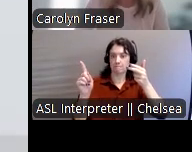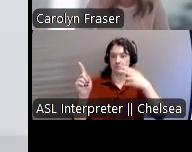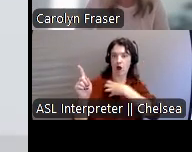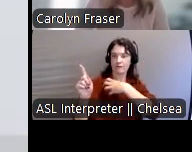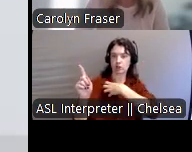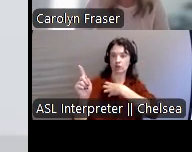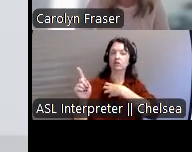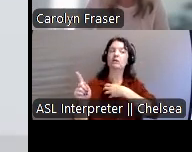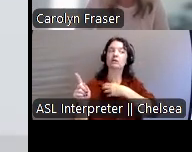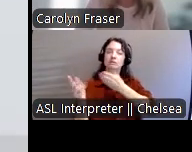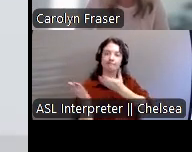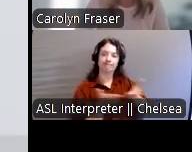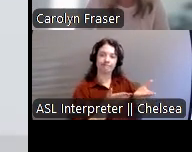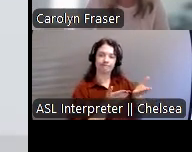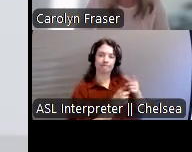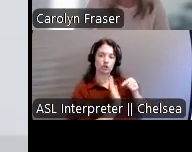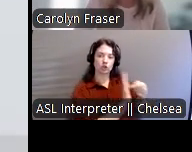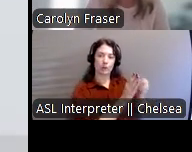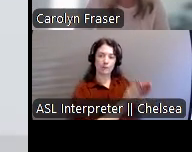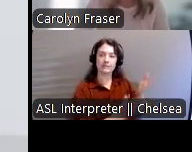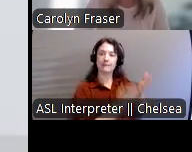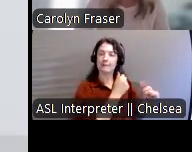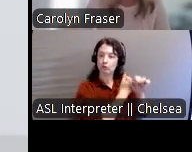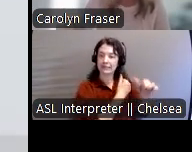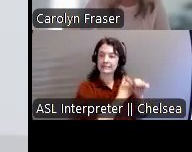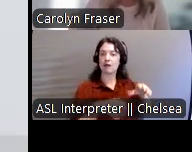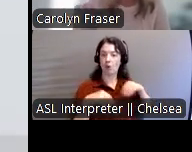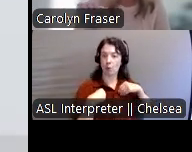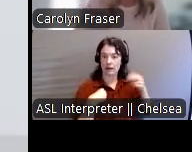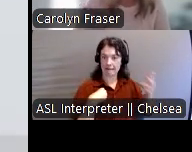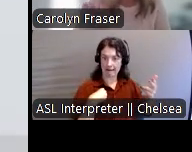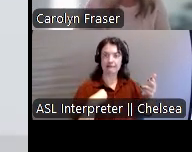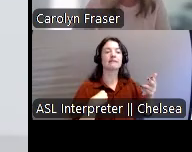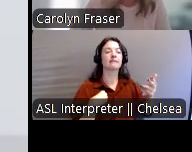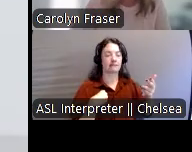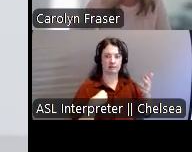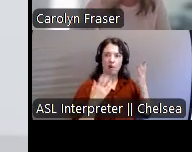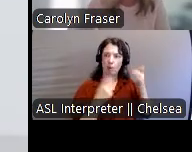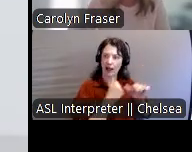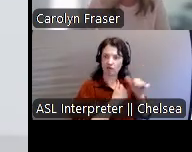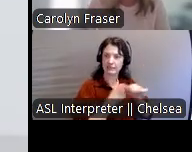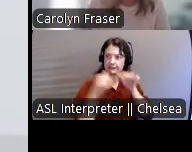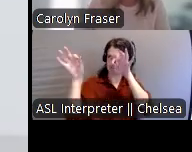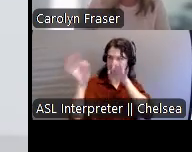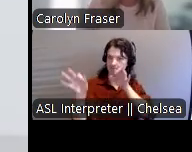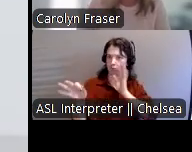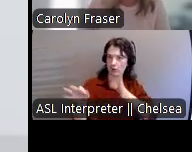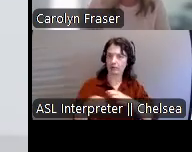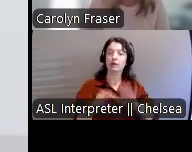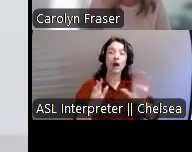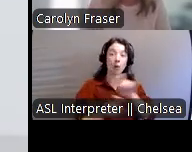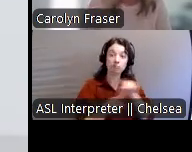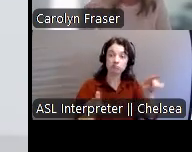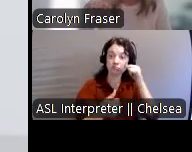have access to firearms or possession of firearms. So what I want you to take away from this particular side is